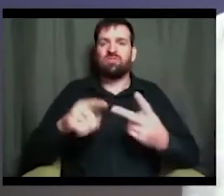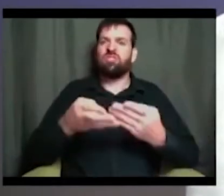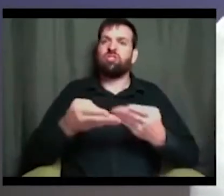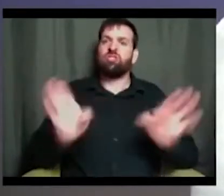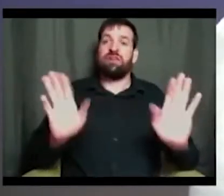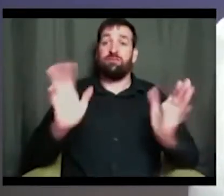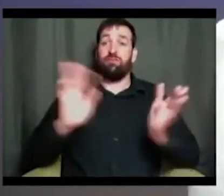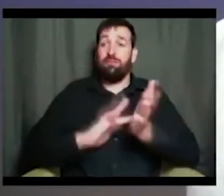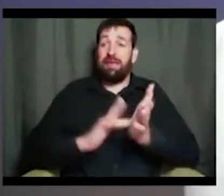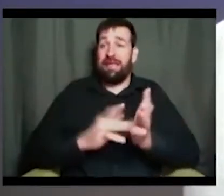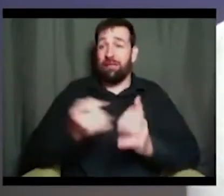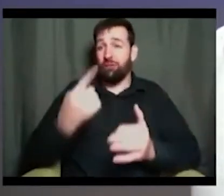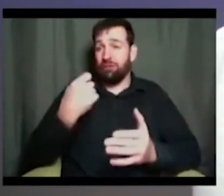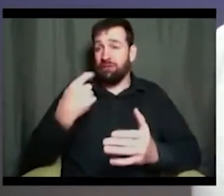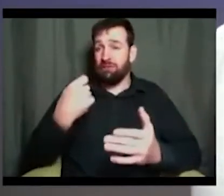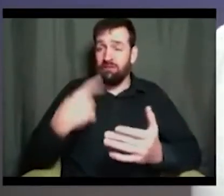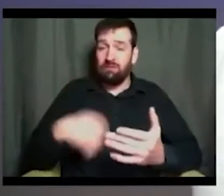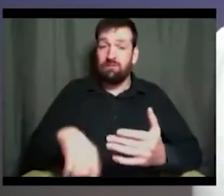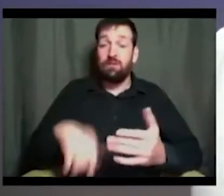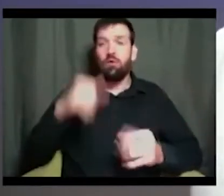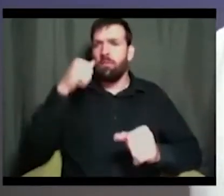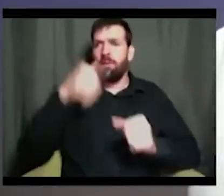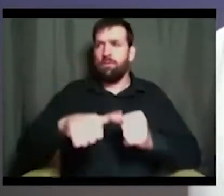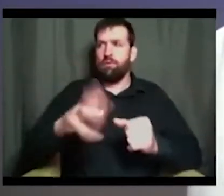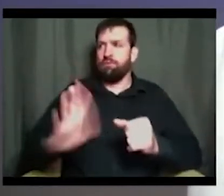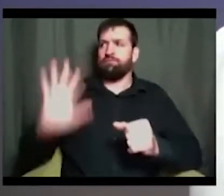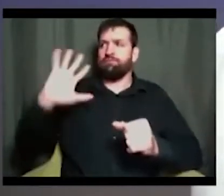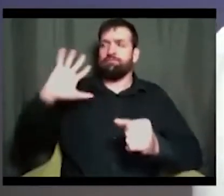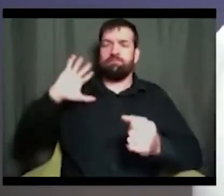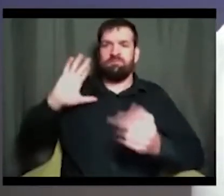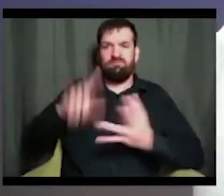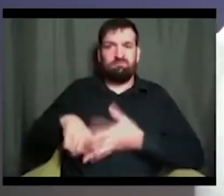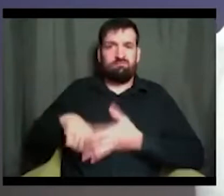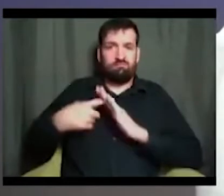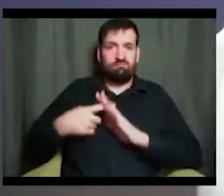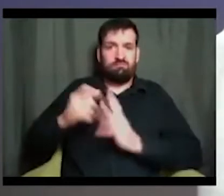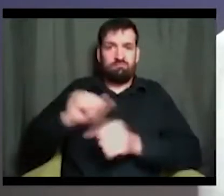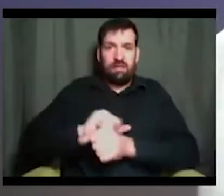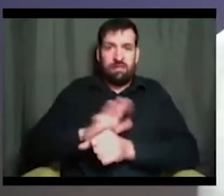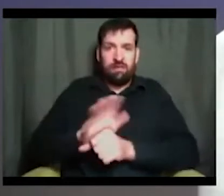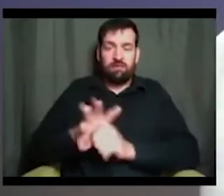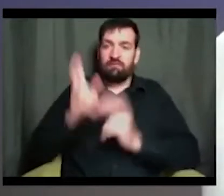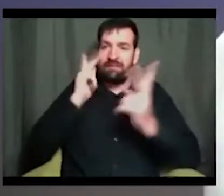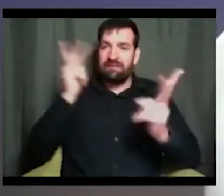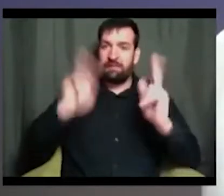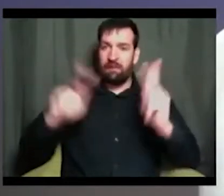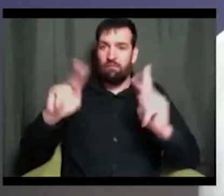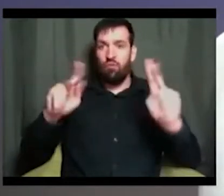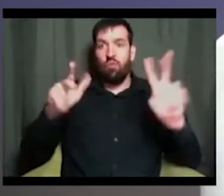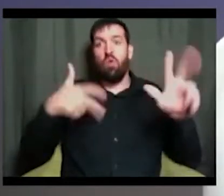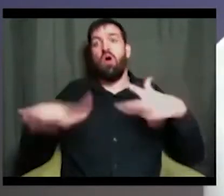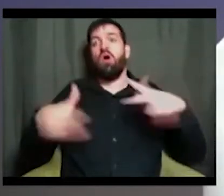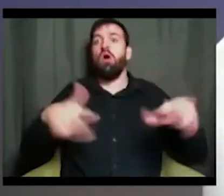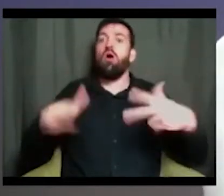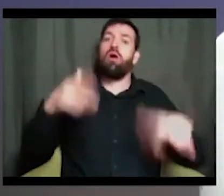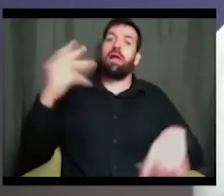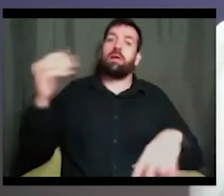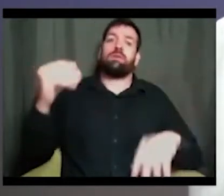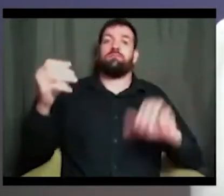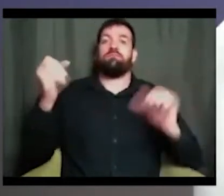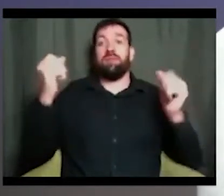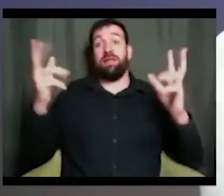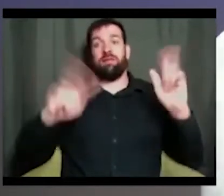medications. Remember back at that beginning of the pandemic, you felt like you always saw people outside walking, a lot of people outside